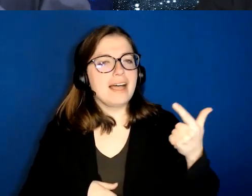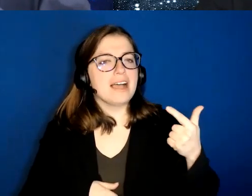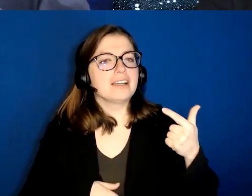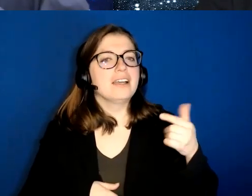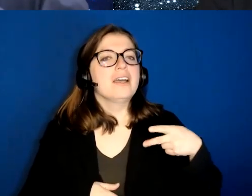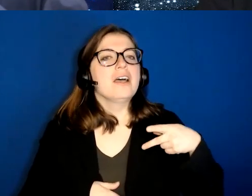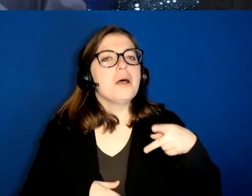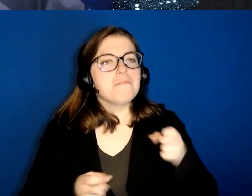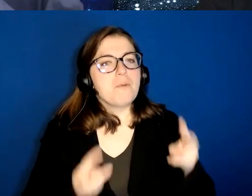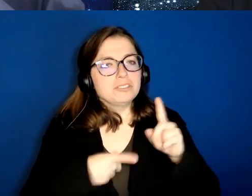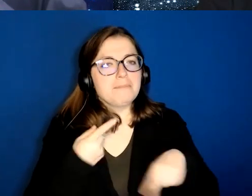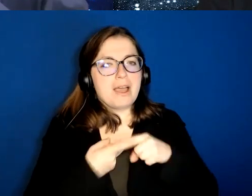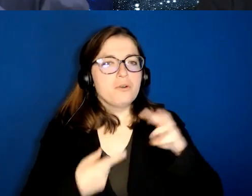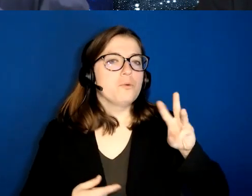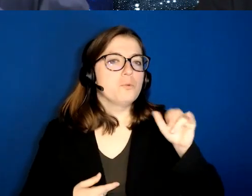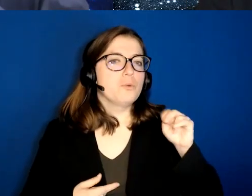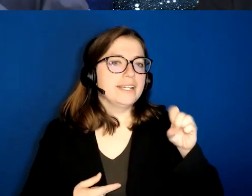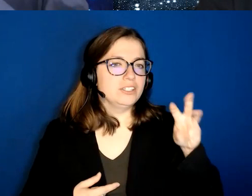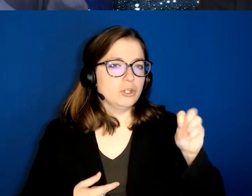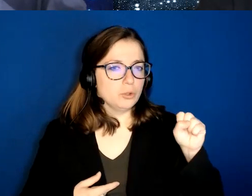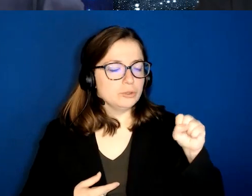hash and registry settings that enable it